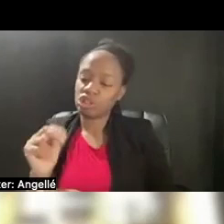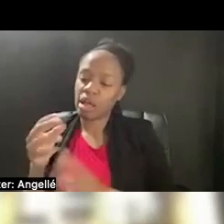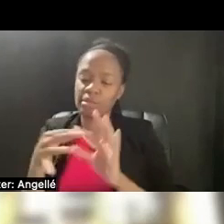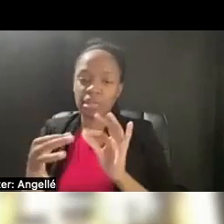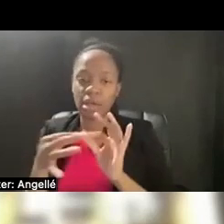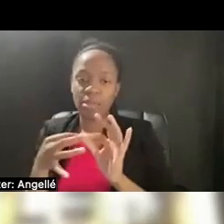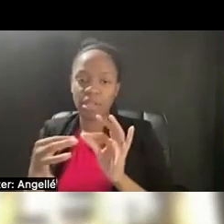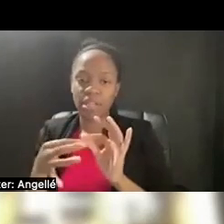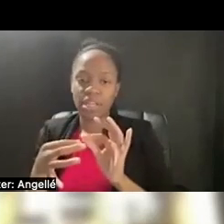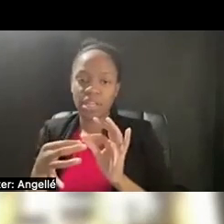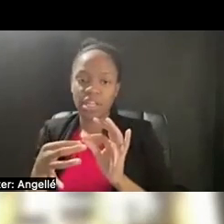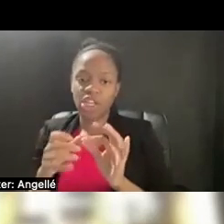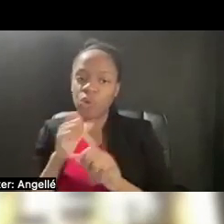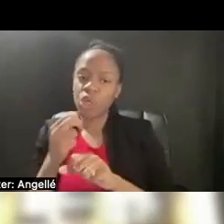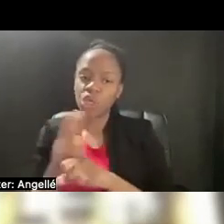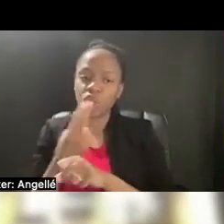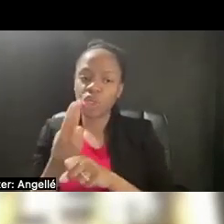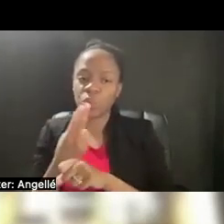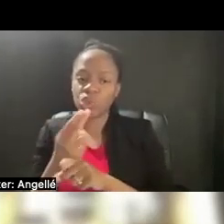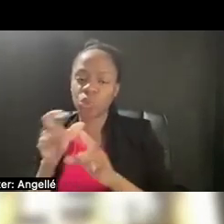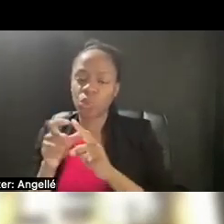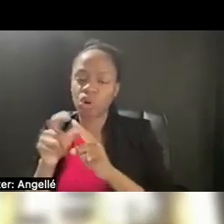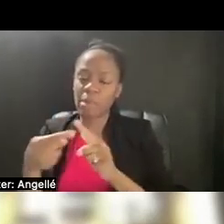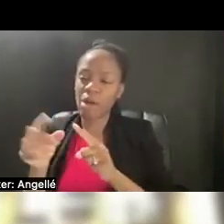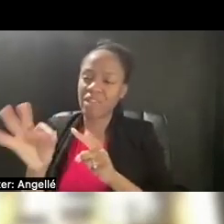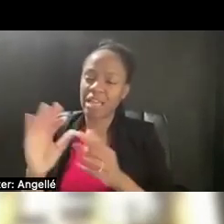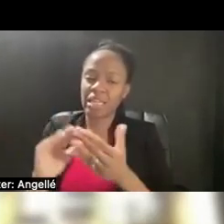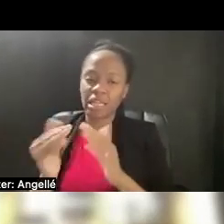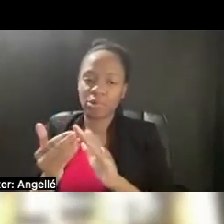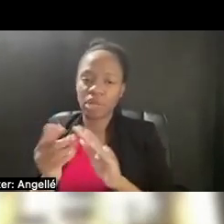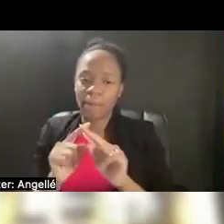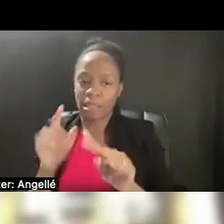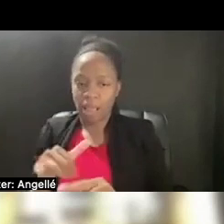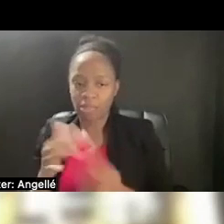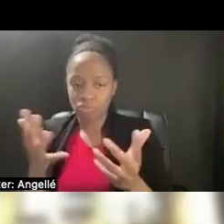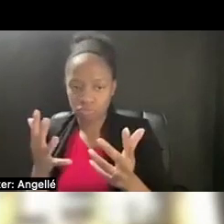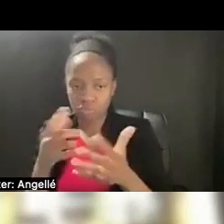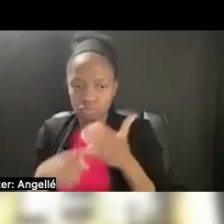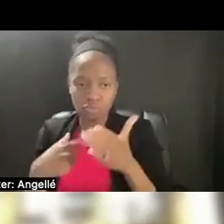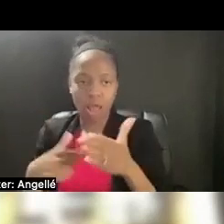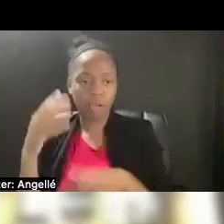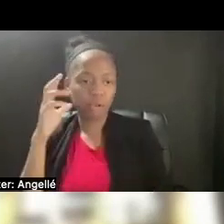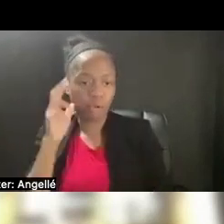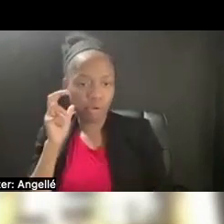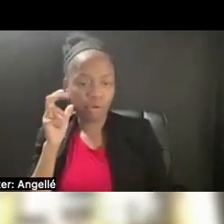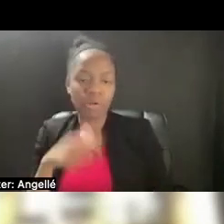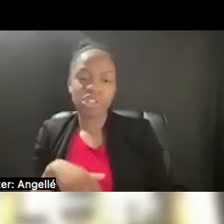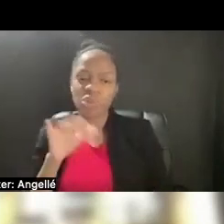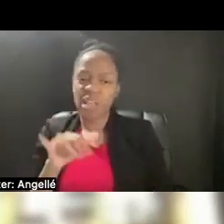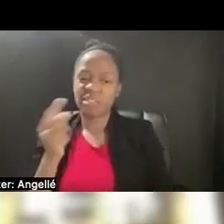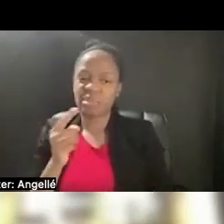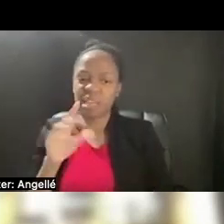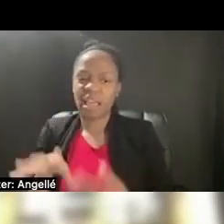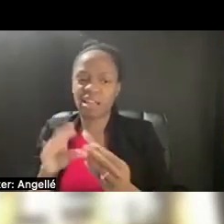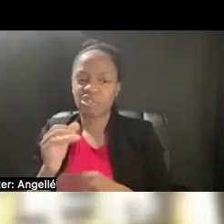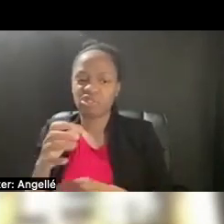you didn't use these words about finding community, but that's what I heard. And I think, and it's something I put in the chat also, that knowing